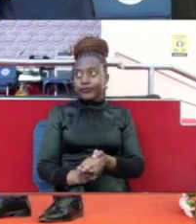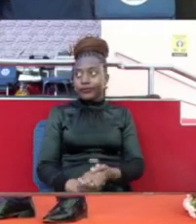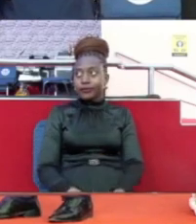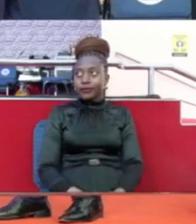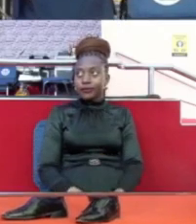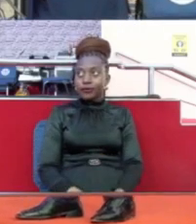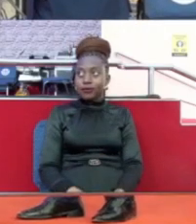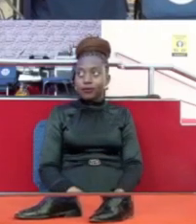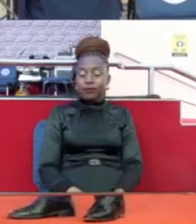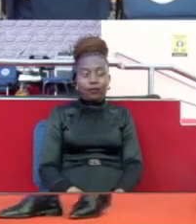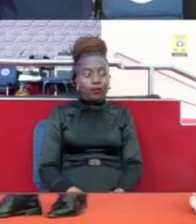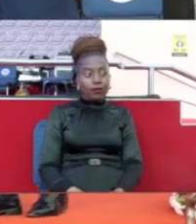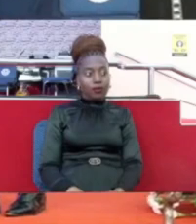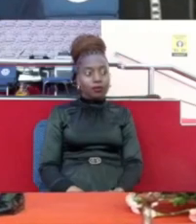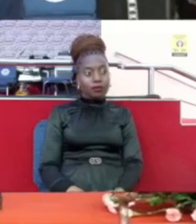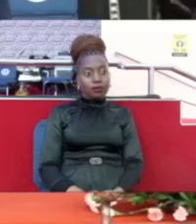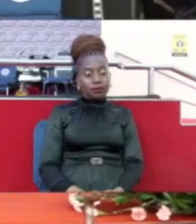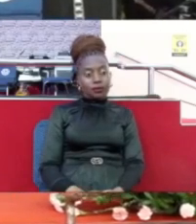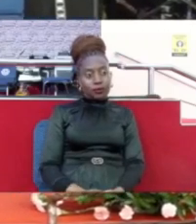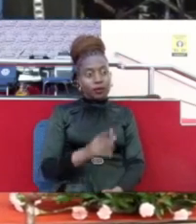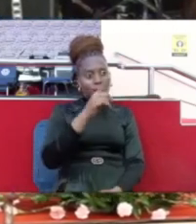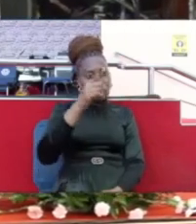do you know the story of the rich young ruler?